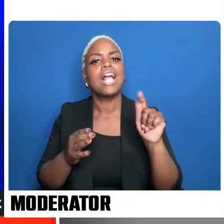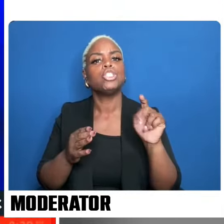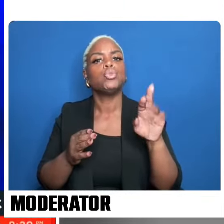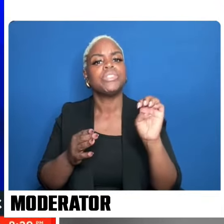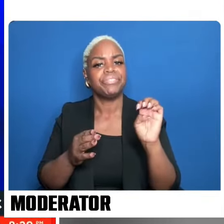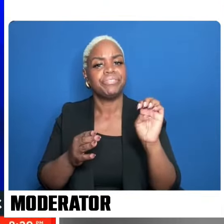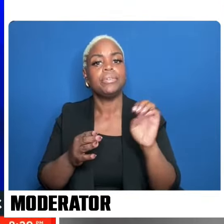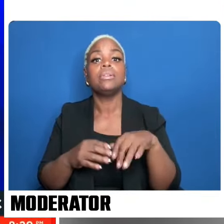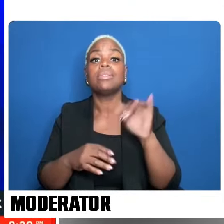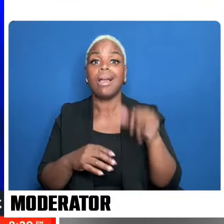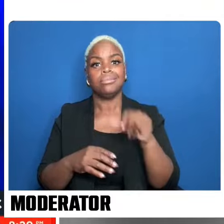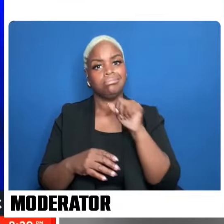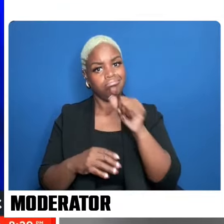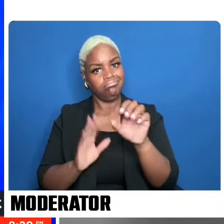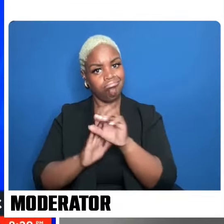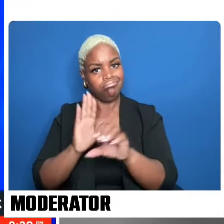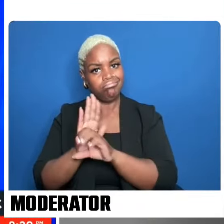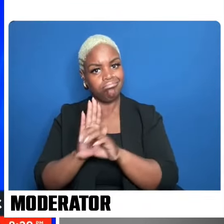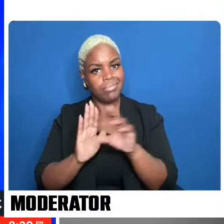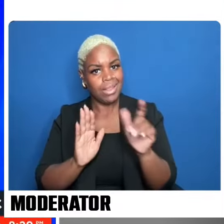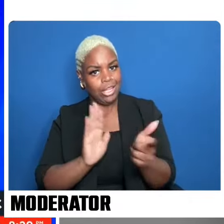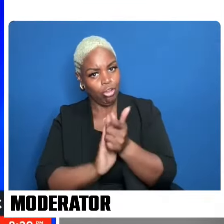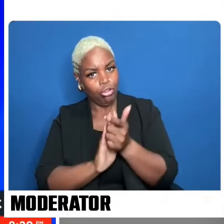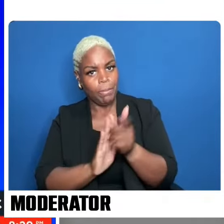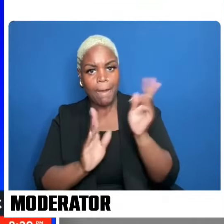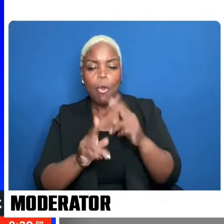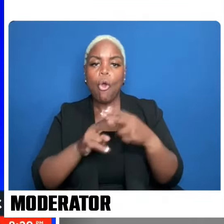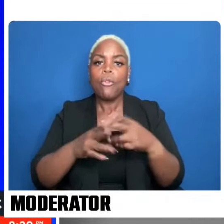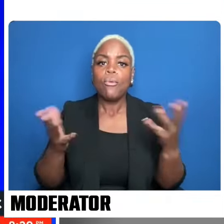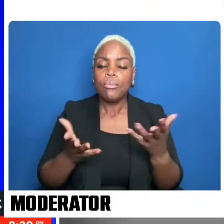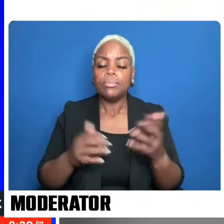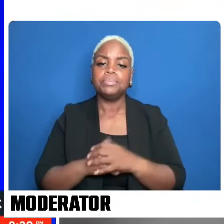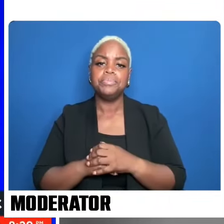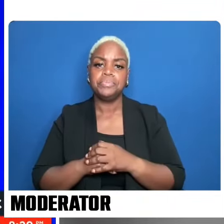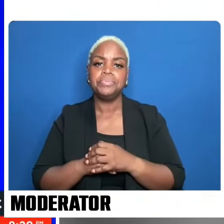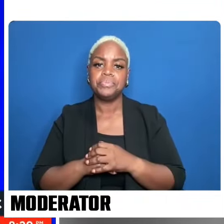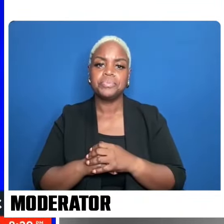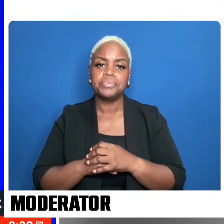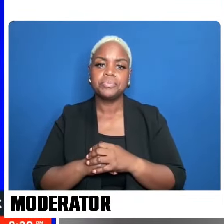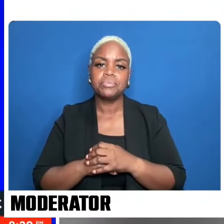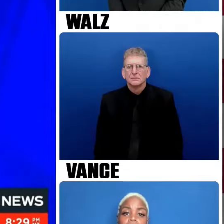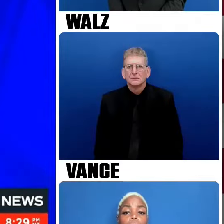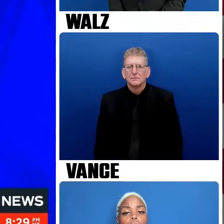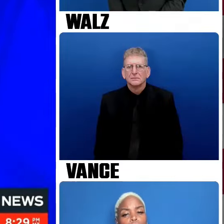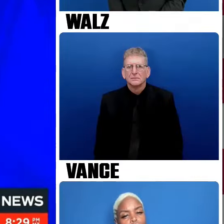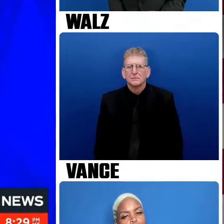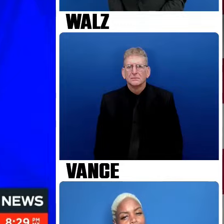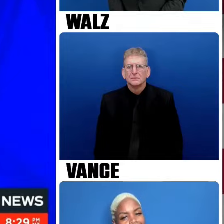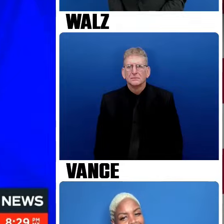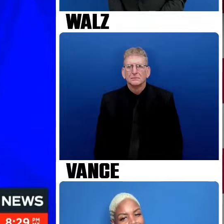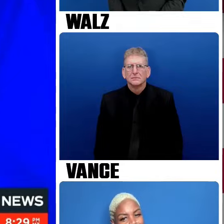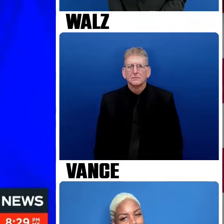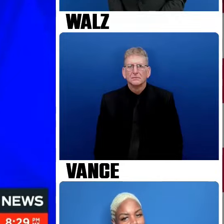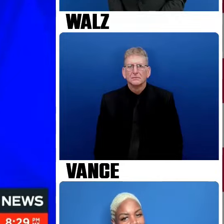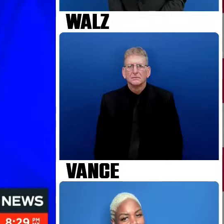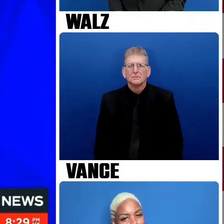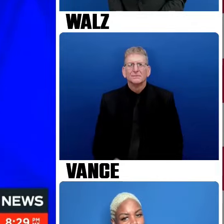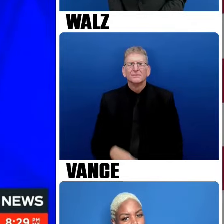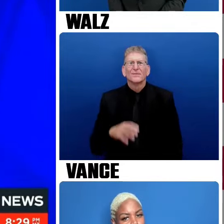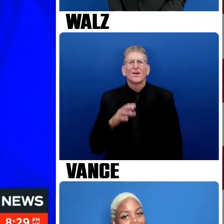results, even if every governor certifies the results? I'll give you 2 minutes. Well, Nora, first of all, I think that we're focused